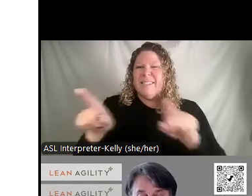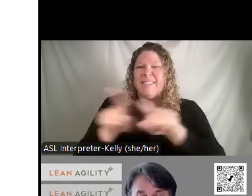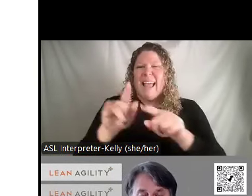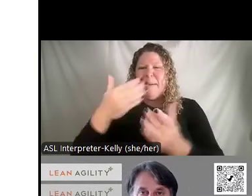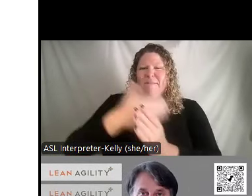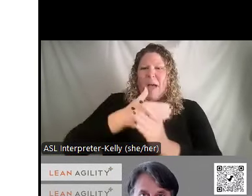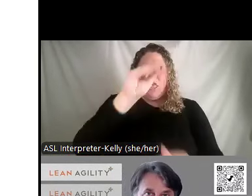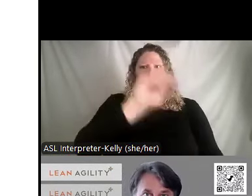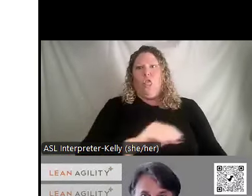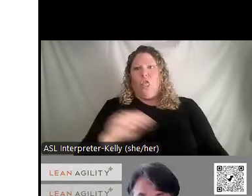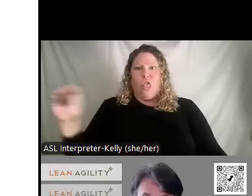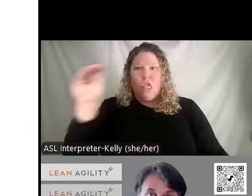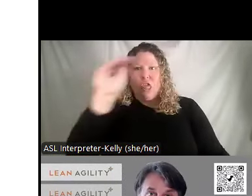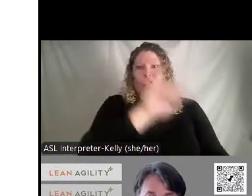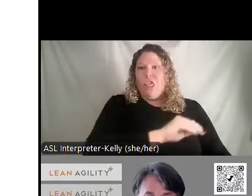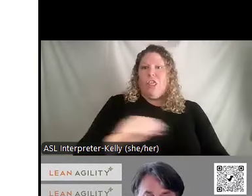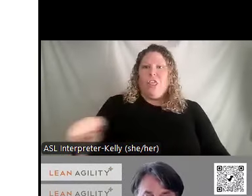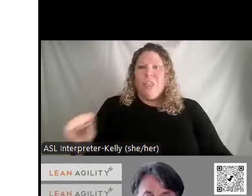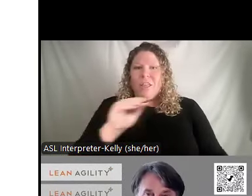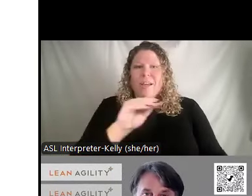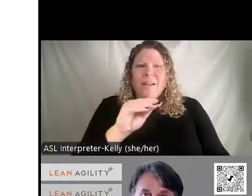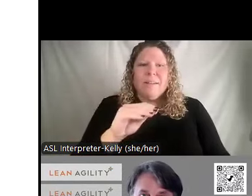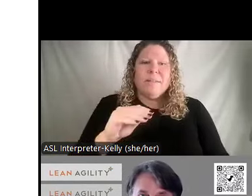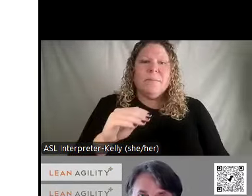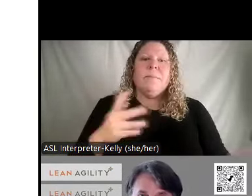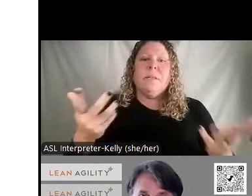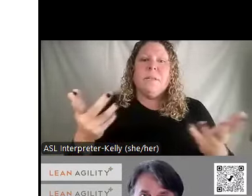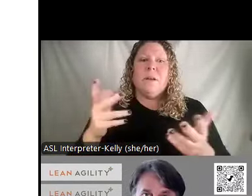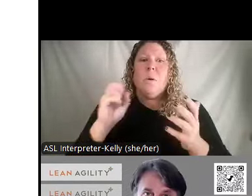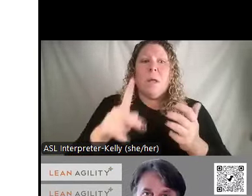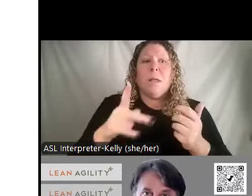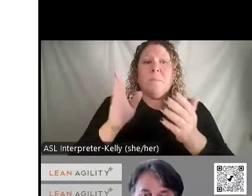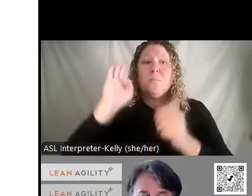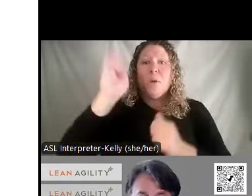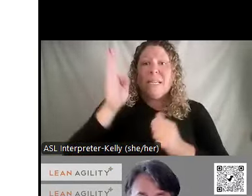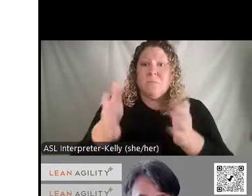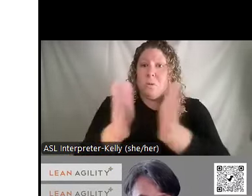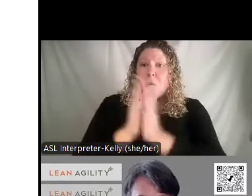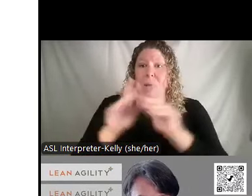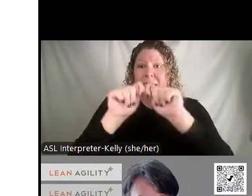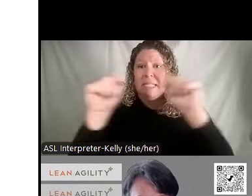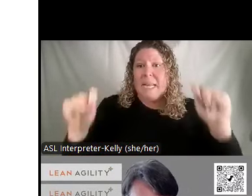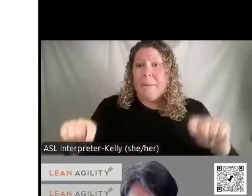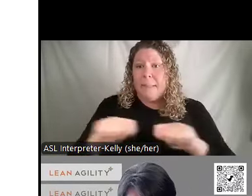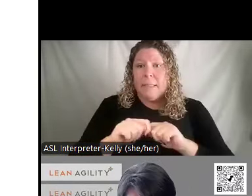solutions was, let's actually create a presentation request template. So before we